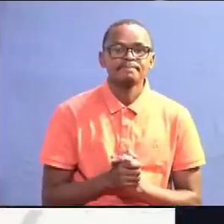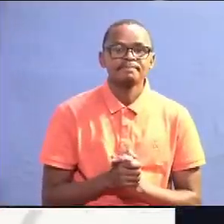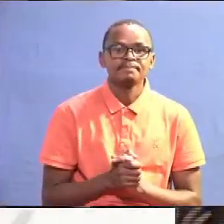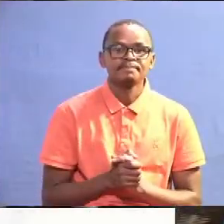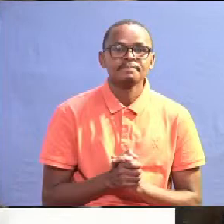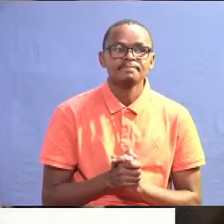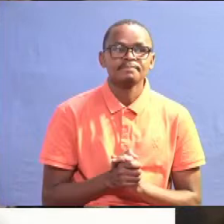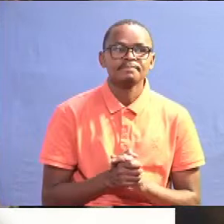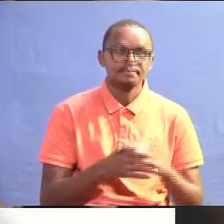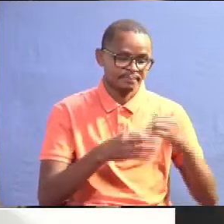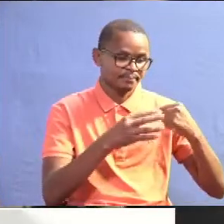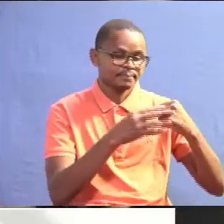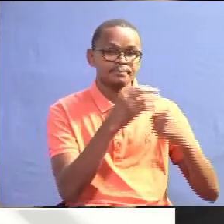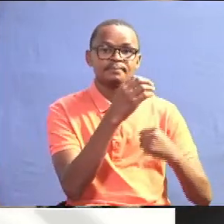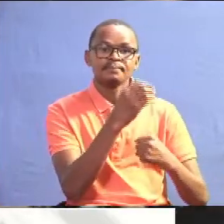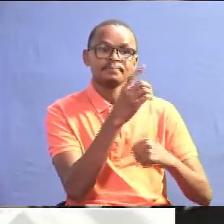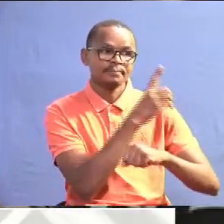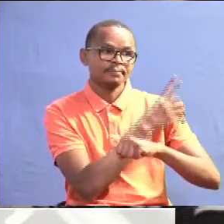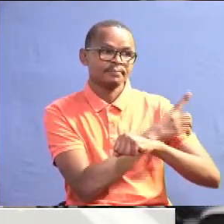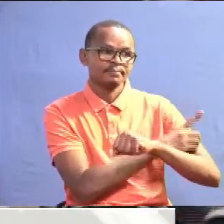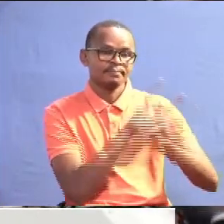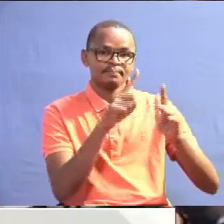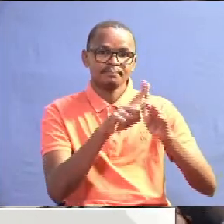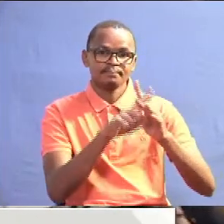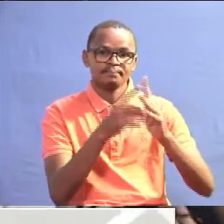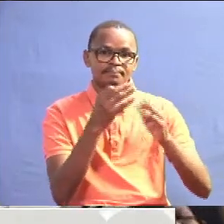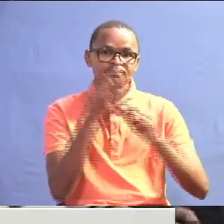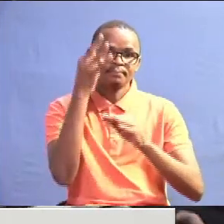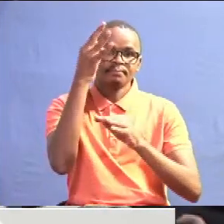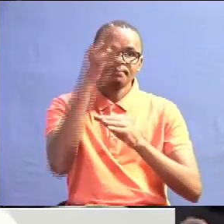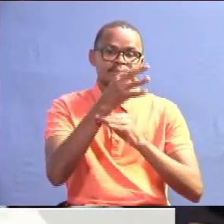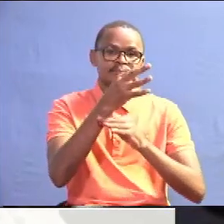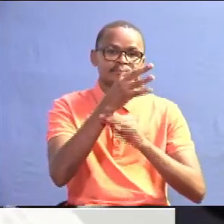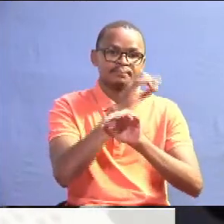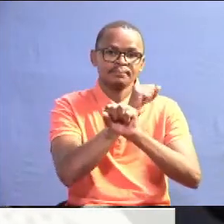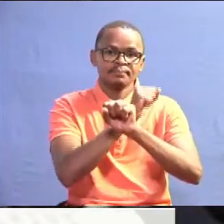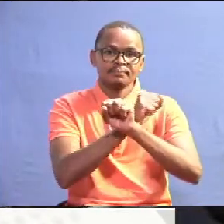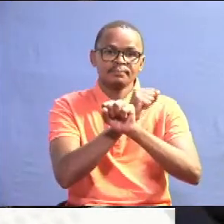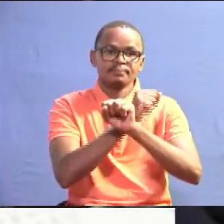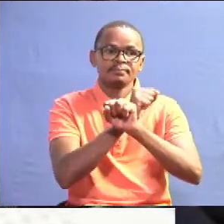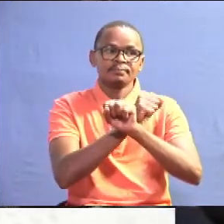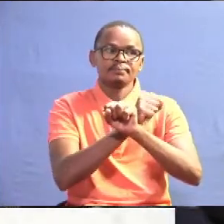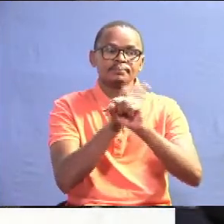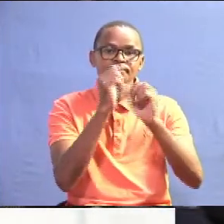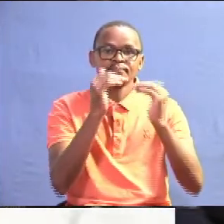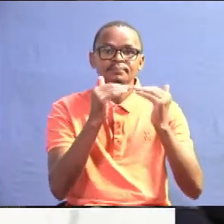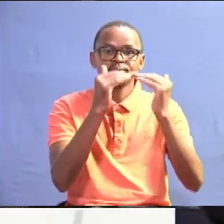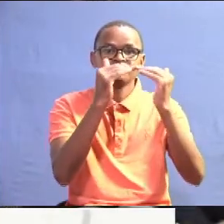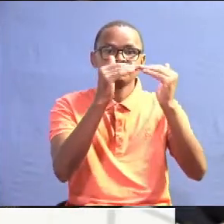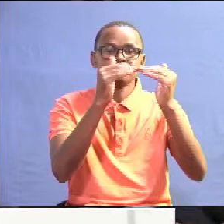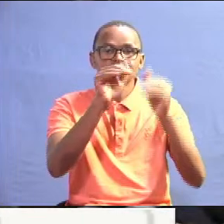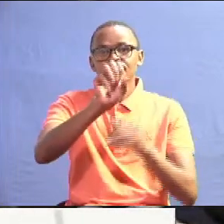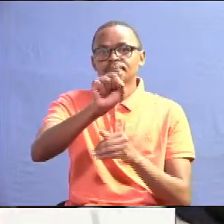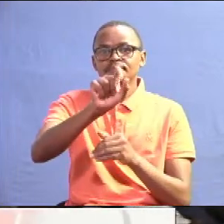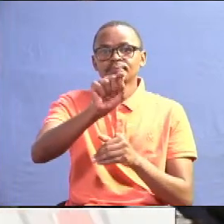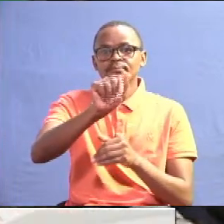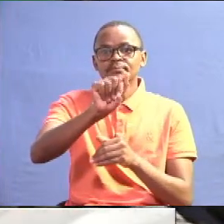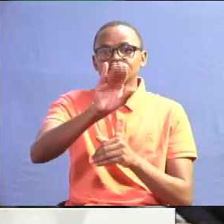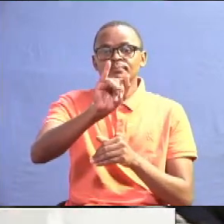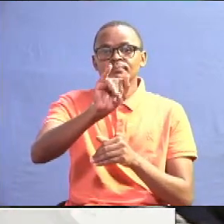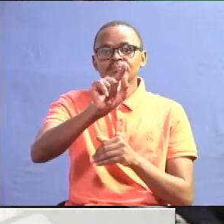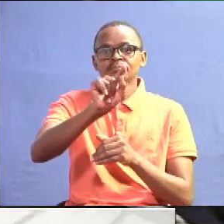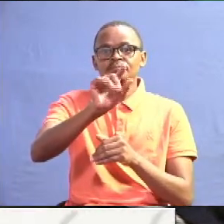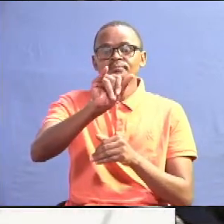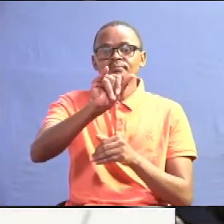As the 90-day countdown begins, the future of this crucial security operation and Haiti's stability now